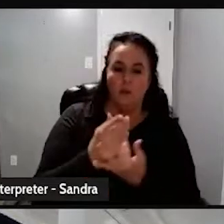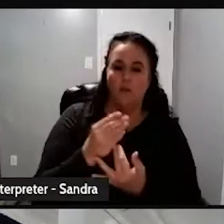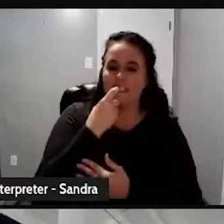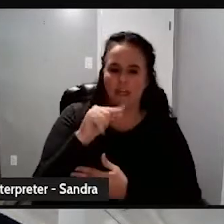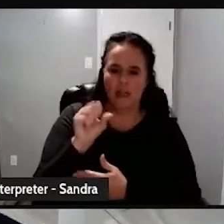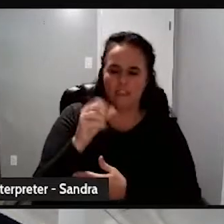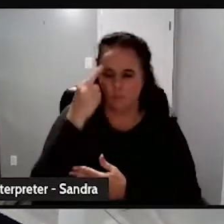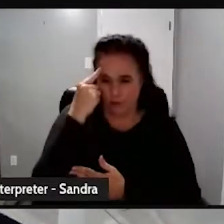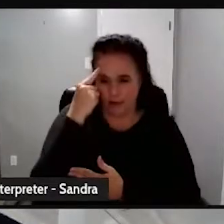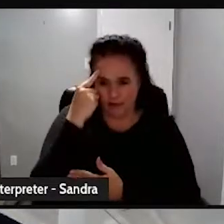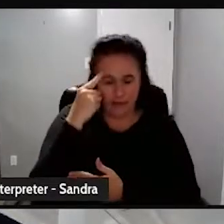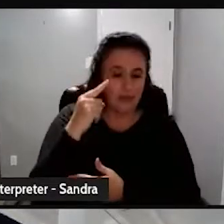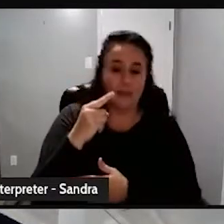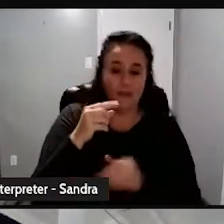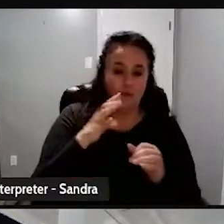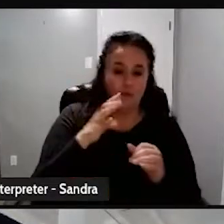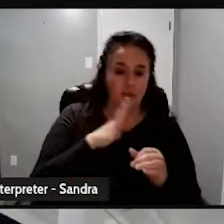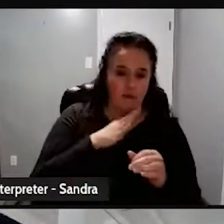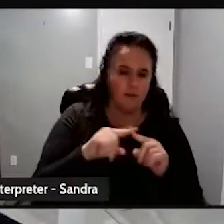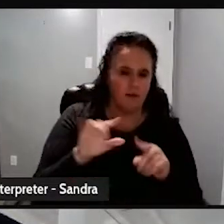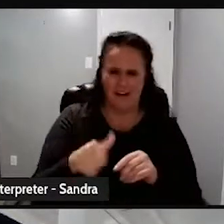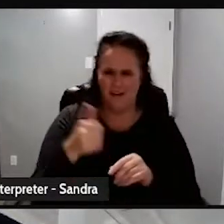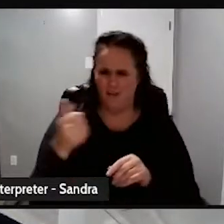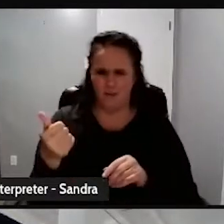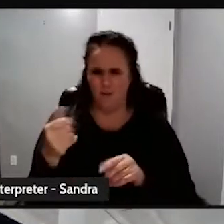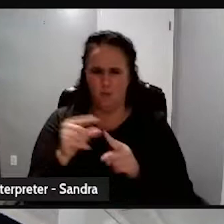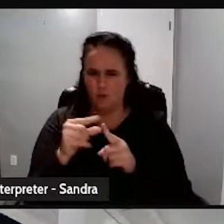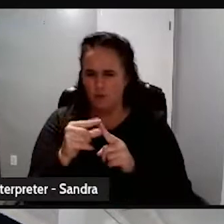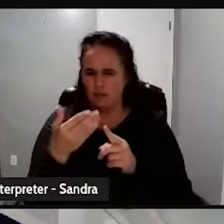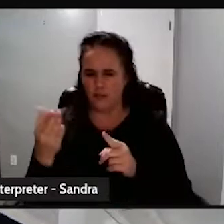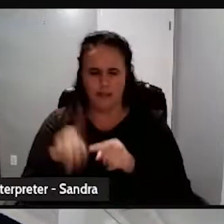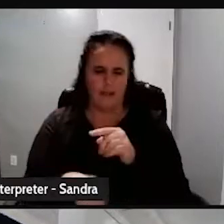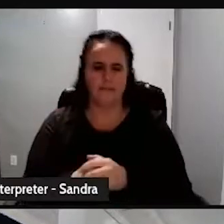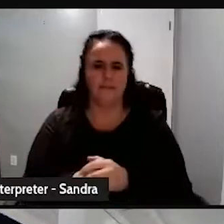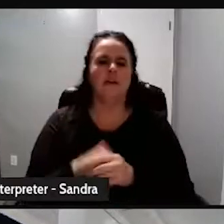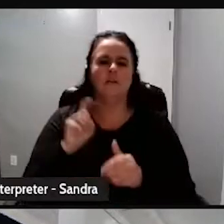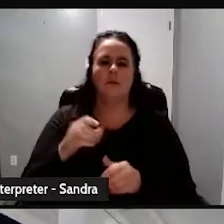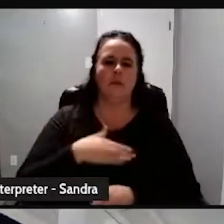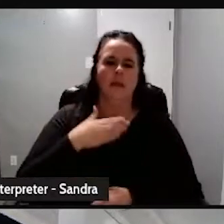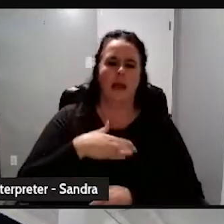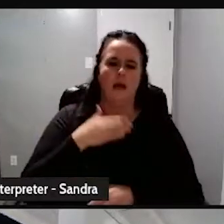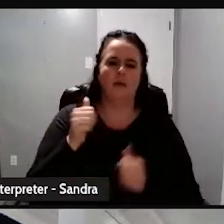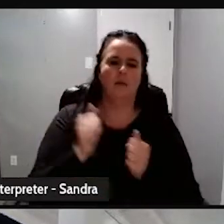I had to be happy with liquid through the glass